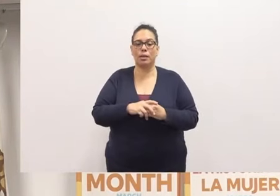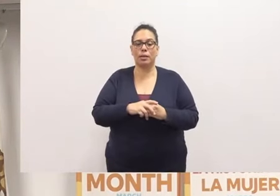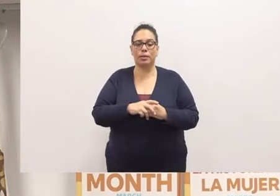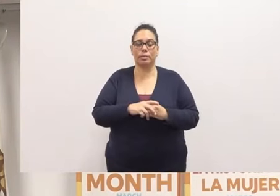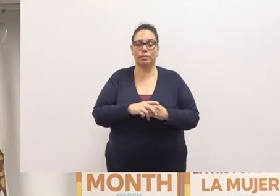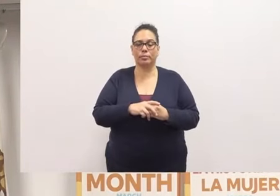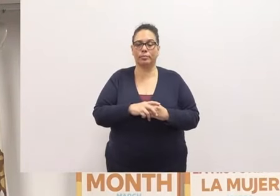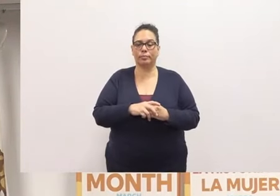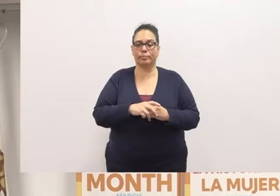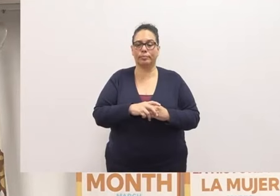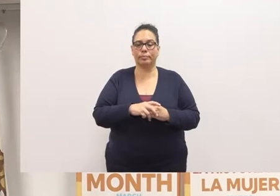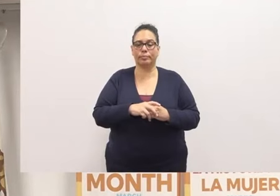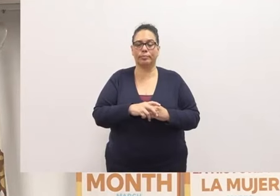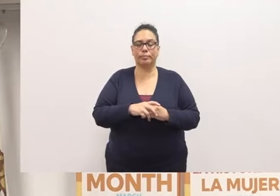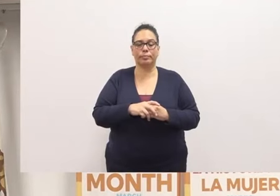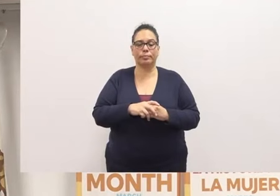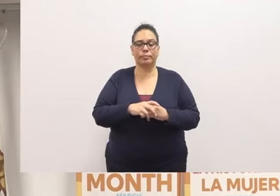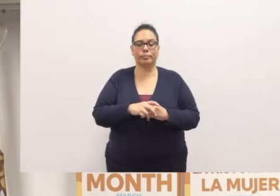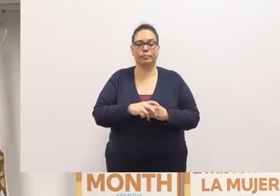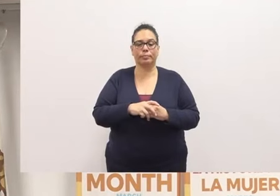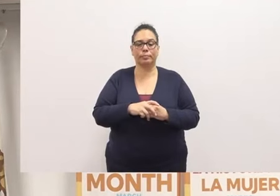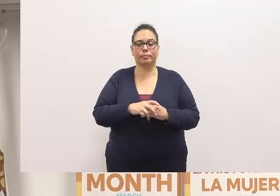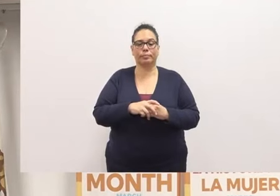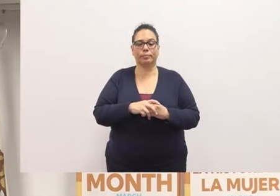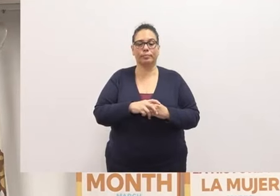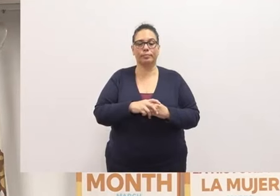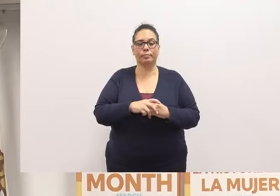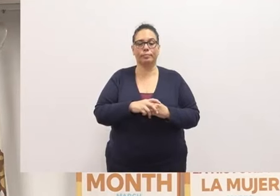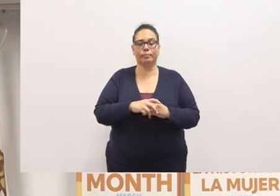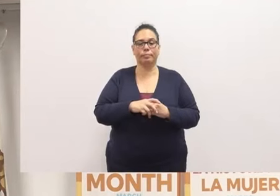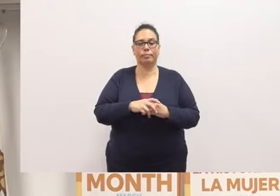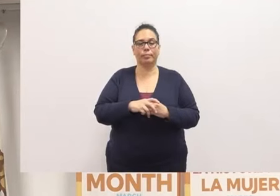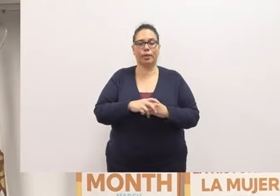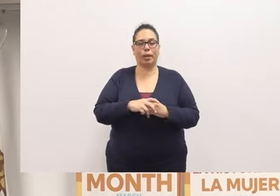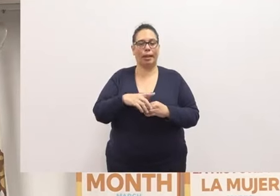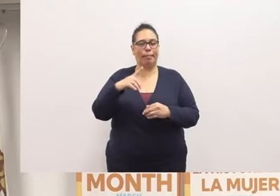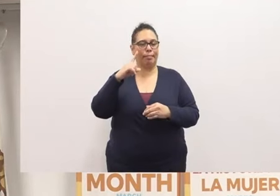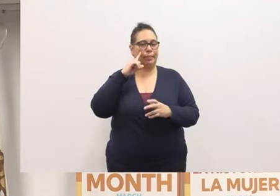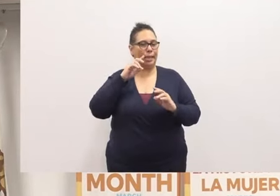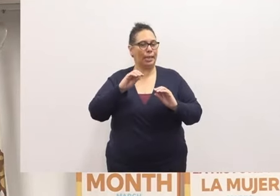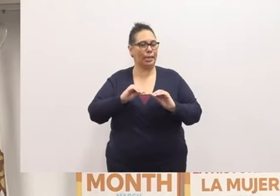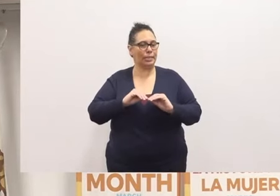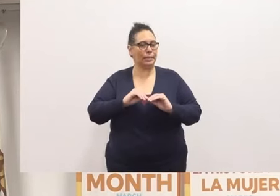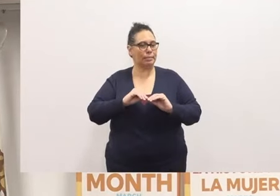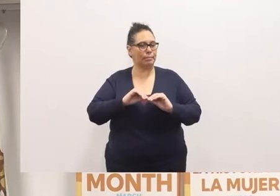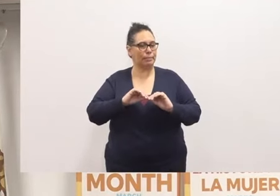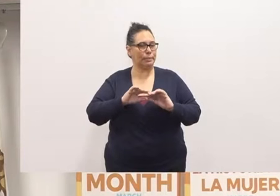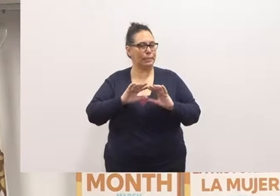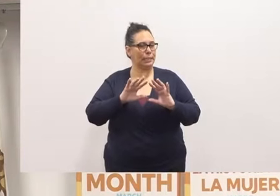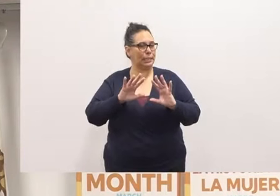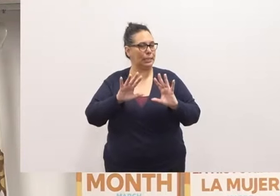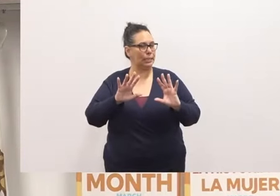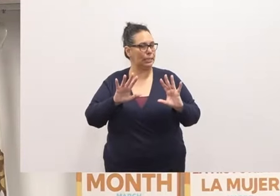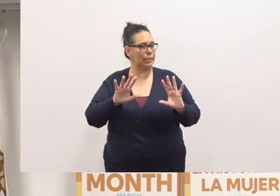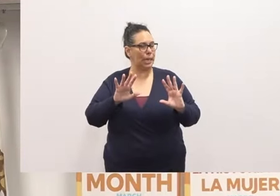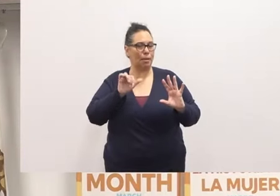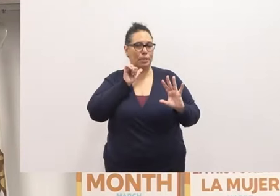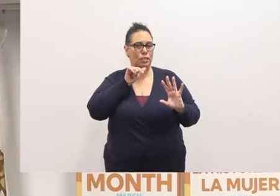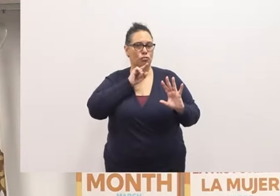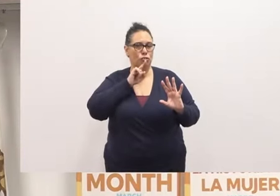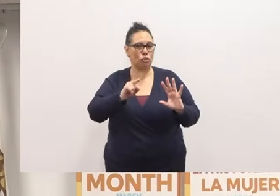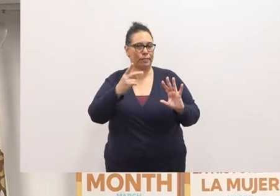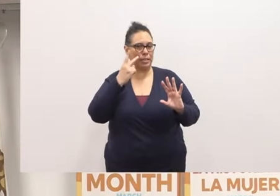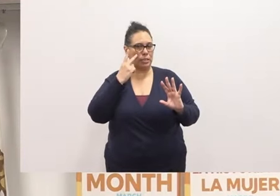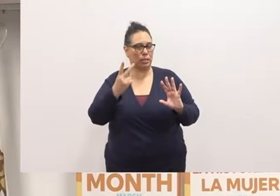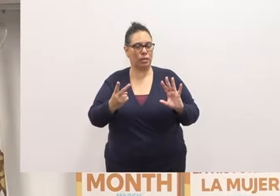So I think one of the things that's implicit, I don't know if I saw it explicitly on any of the slides, but we're